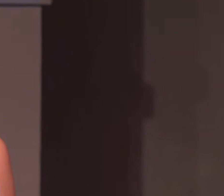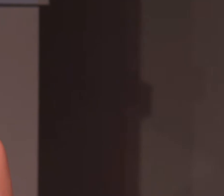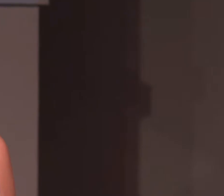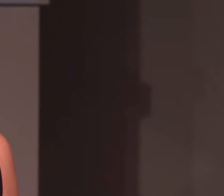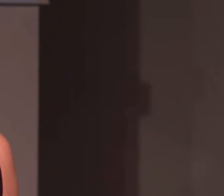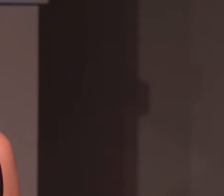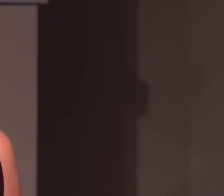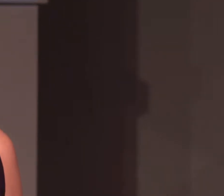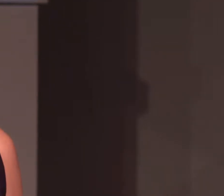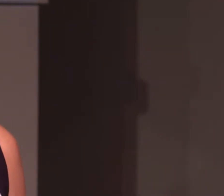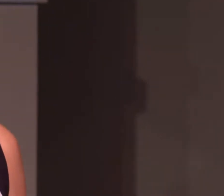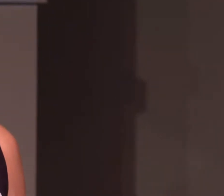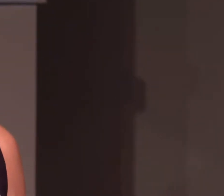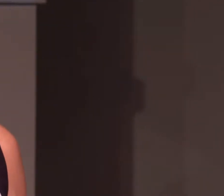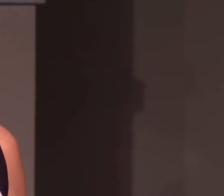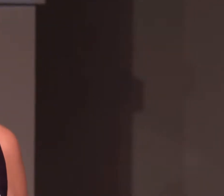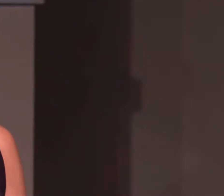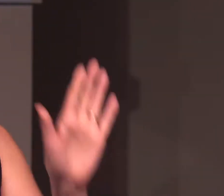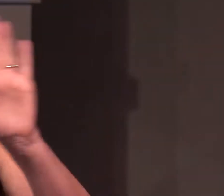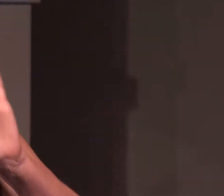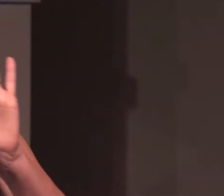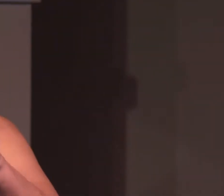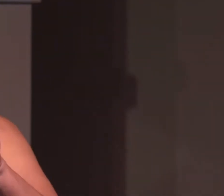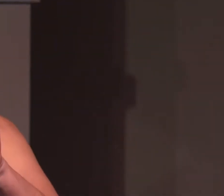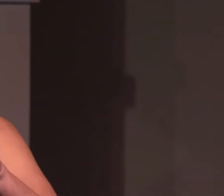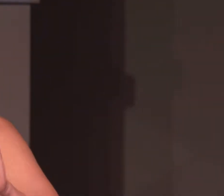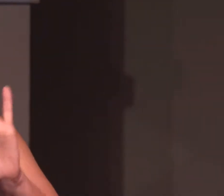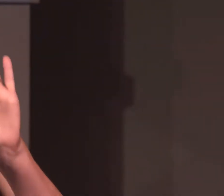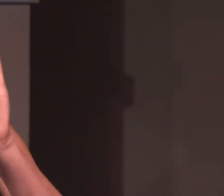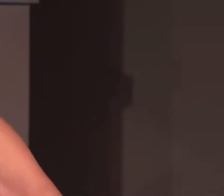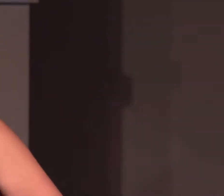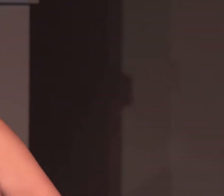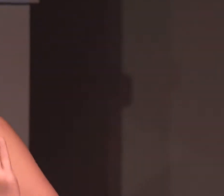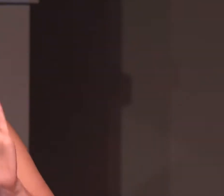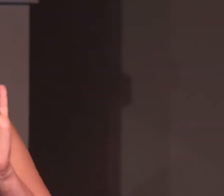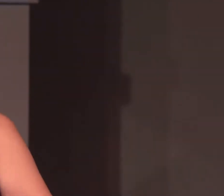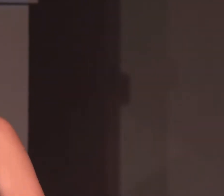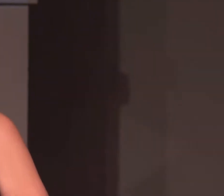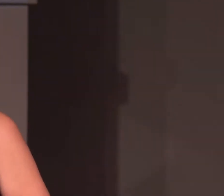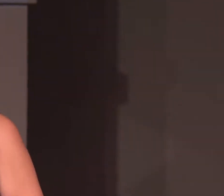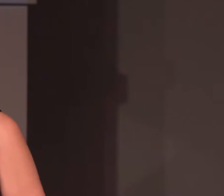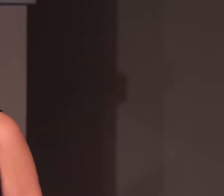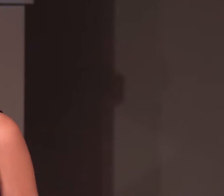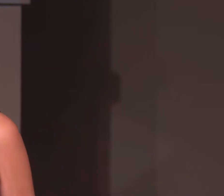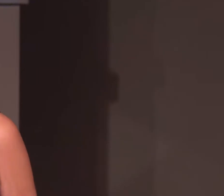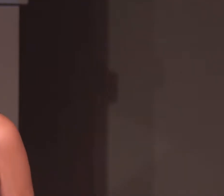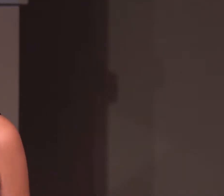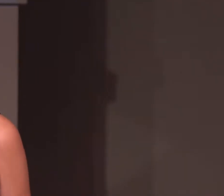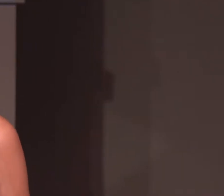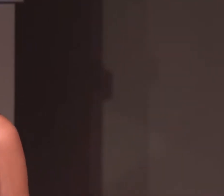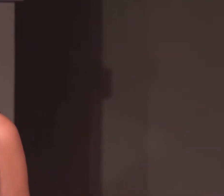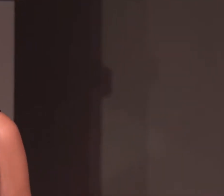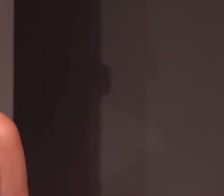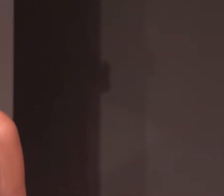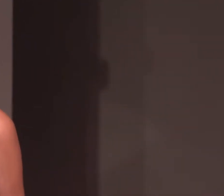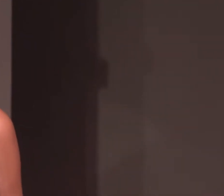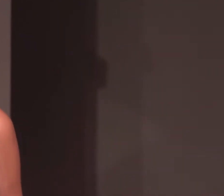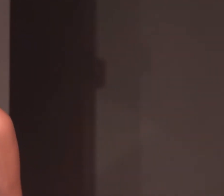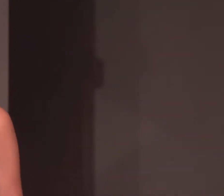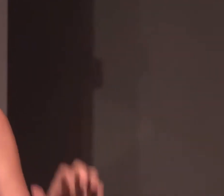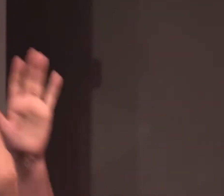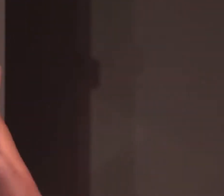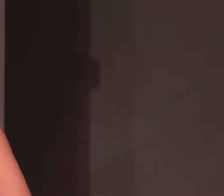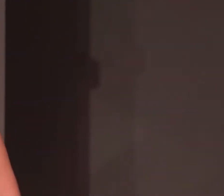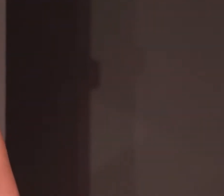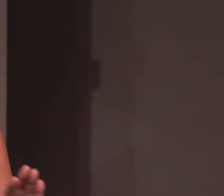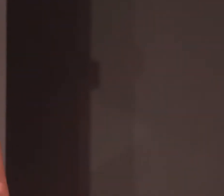And the hardest thing about all of this is we do all of this because we want the other person to like us.